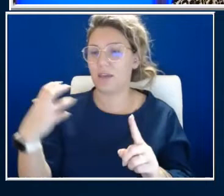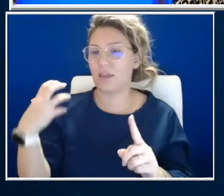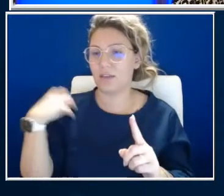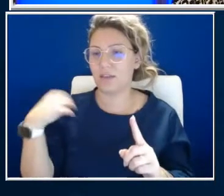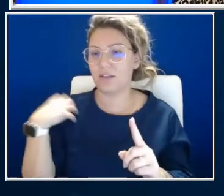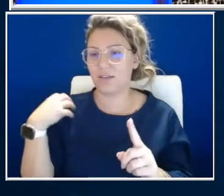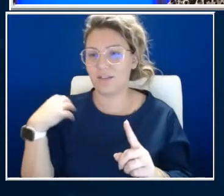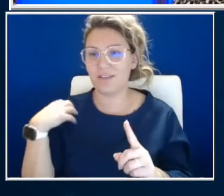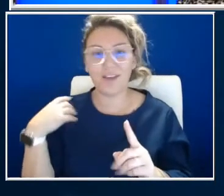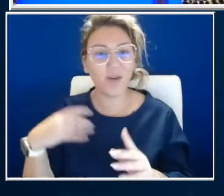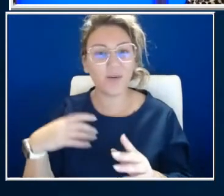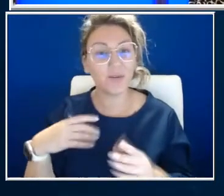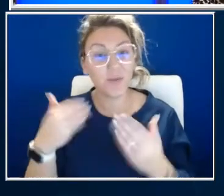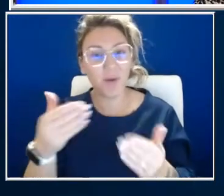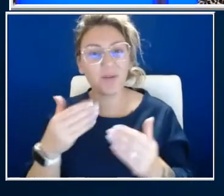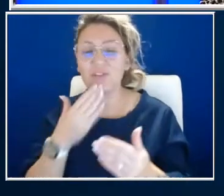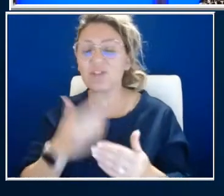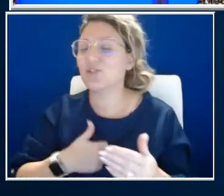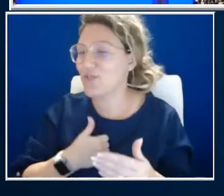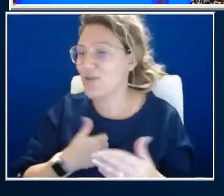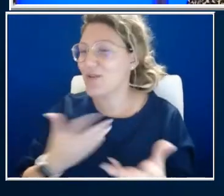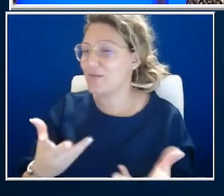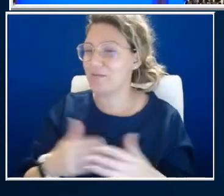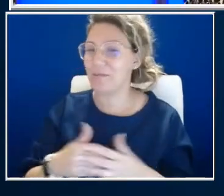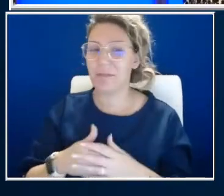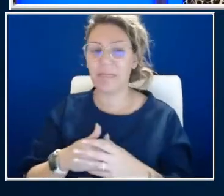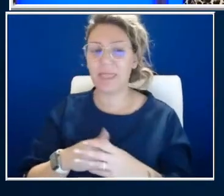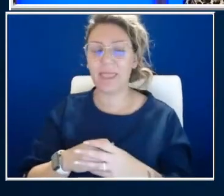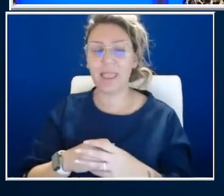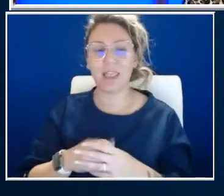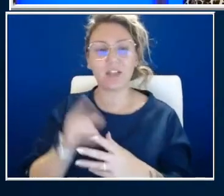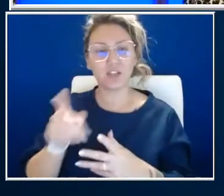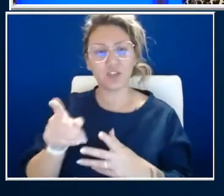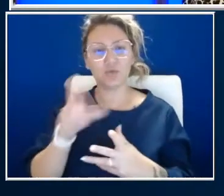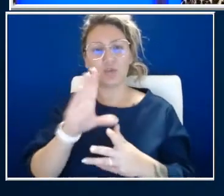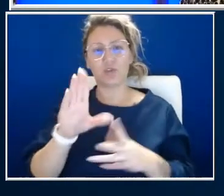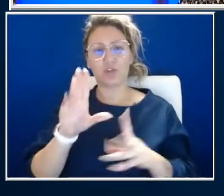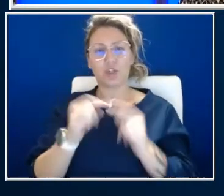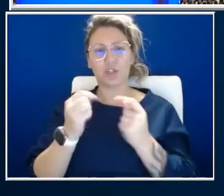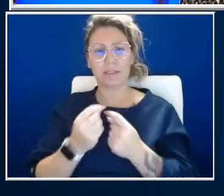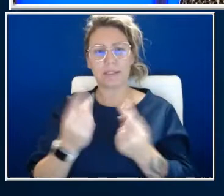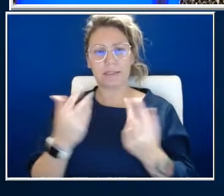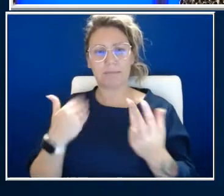Go ahead. No, so I mean, do you and the teammates? I mean, is safety